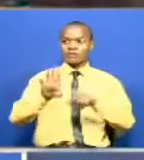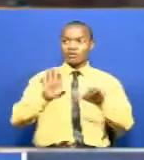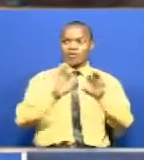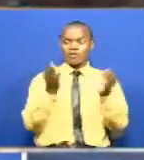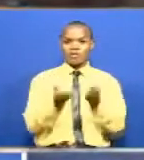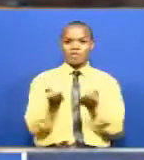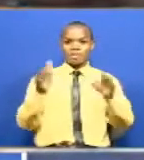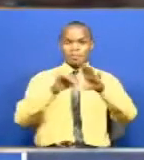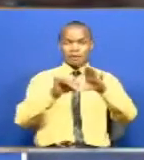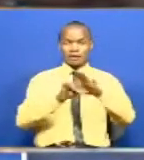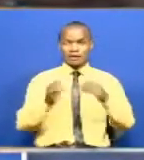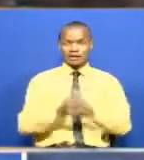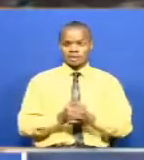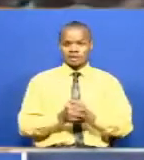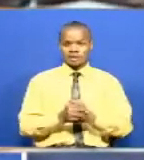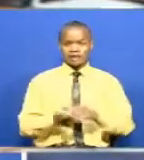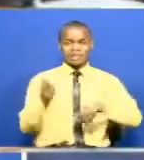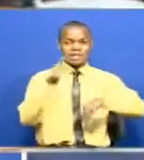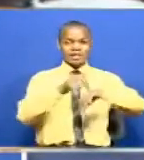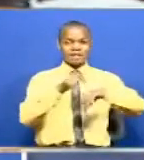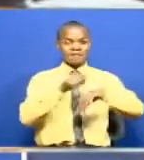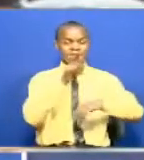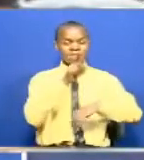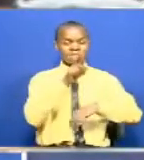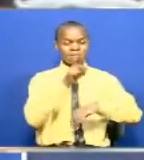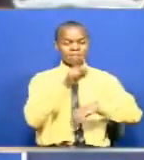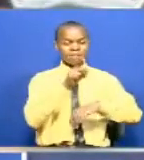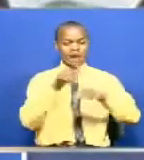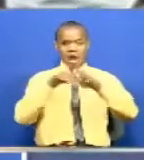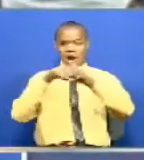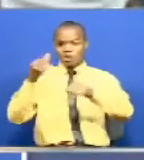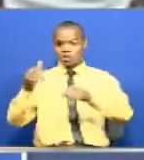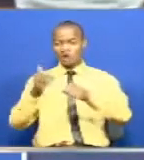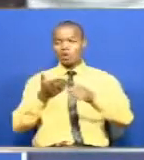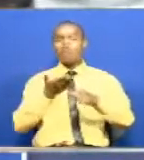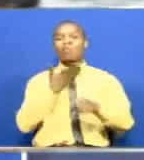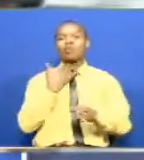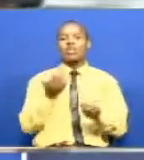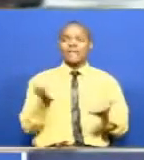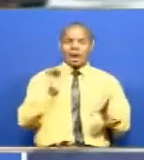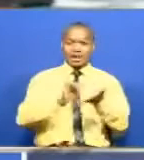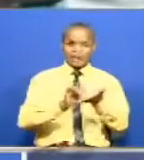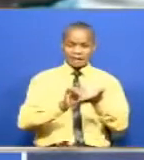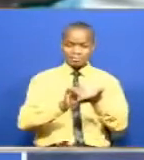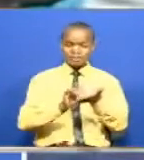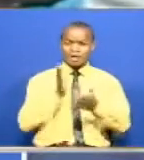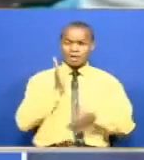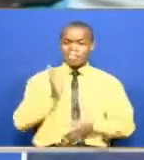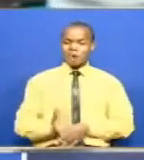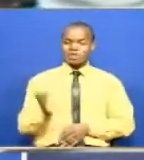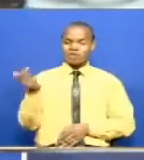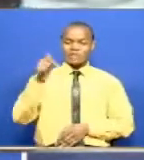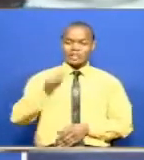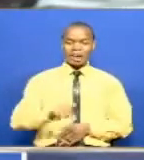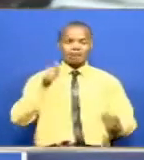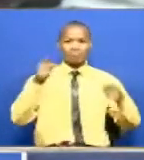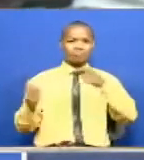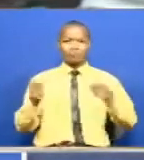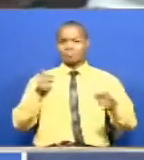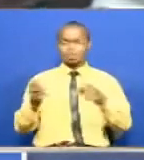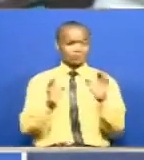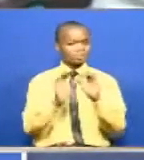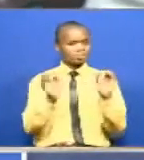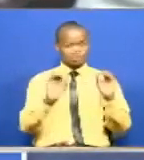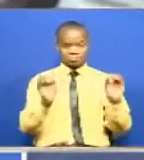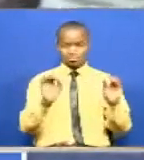members. Tukitoka hapa, sisi tumemaliza mambo ya mazishi. Hatungependa mtu mwingine tena rudi nyuma kuleta vurugu ili tena turejee